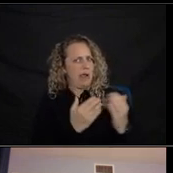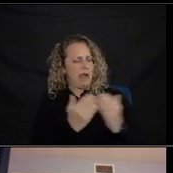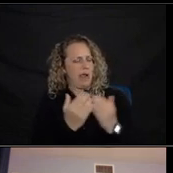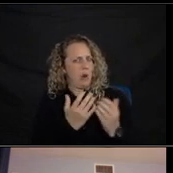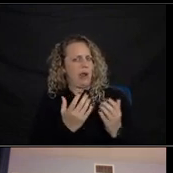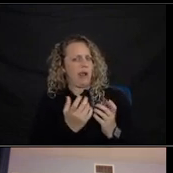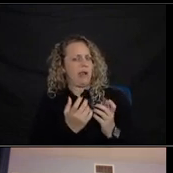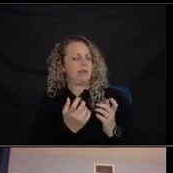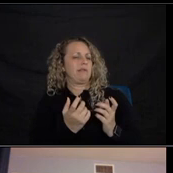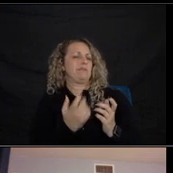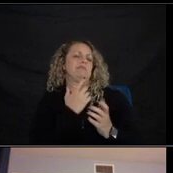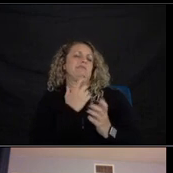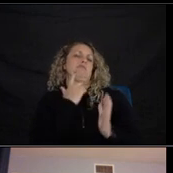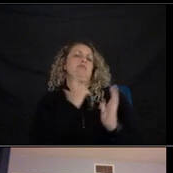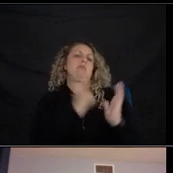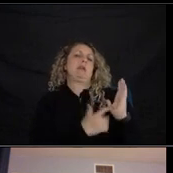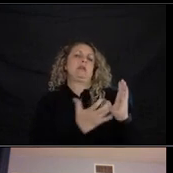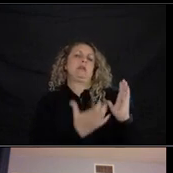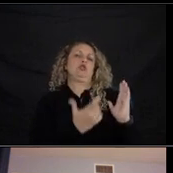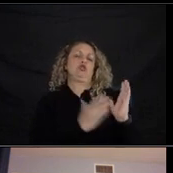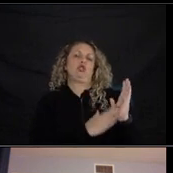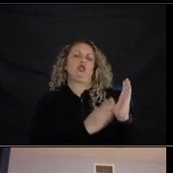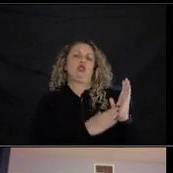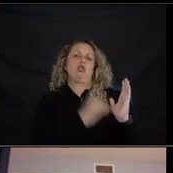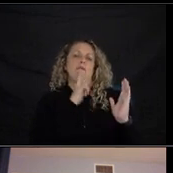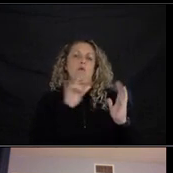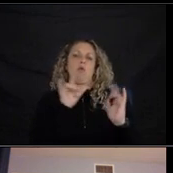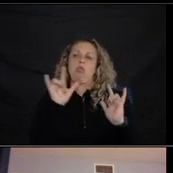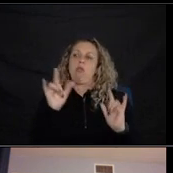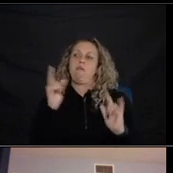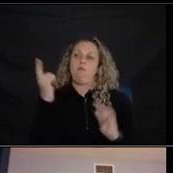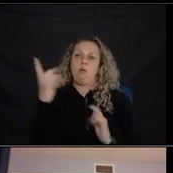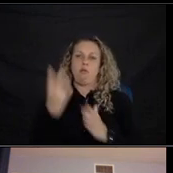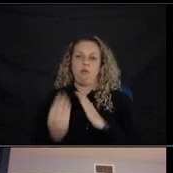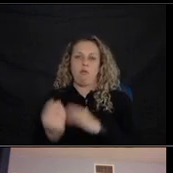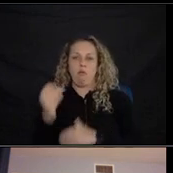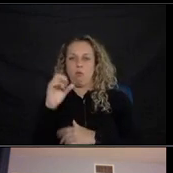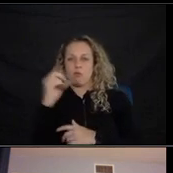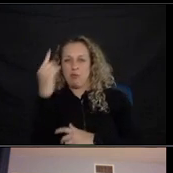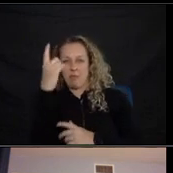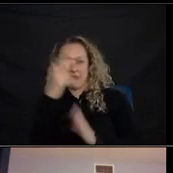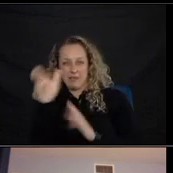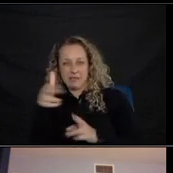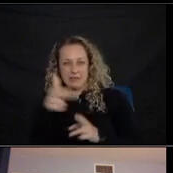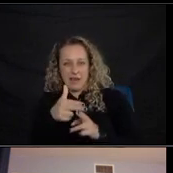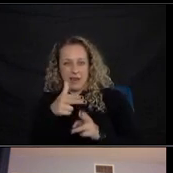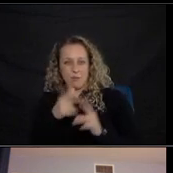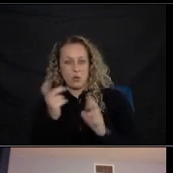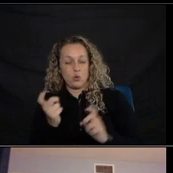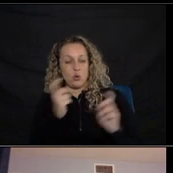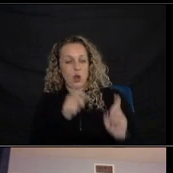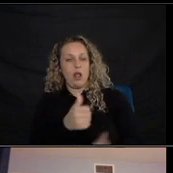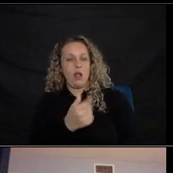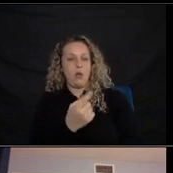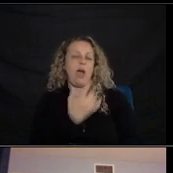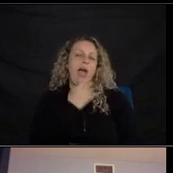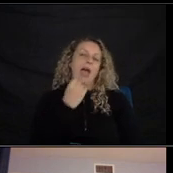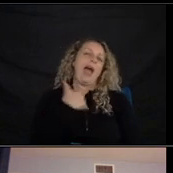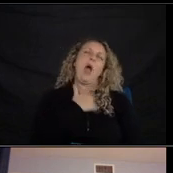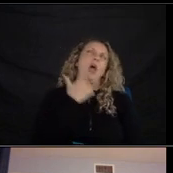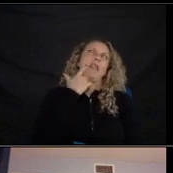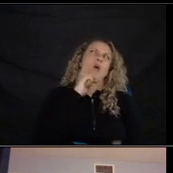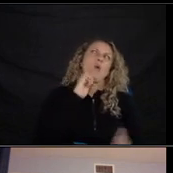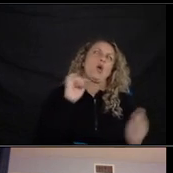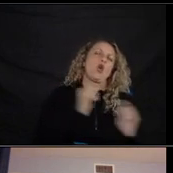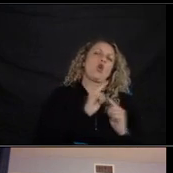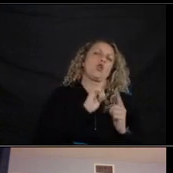get a recognition for your loved one, you can make another donation. And, you know, I don't think it would